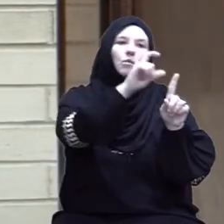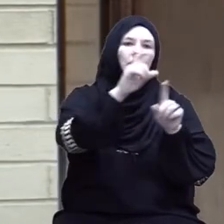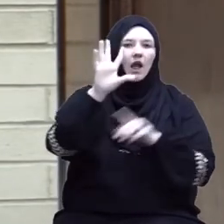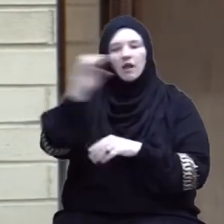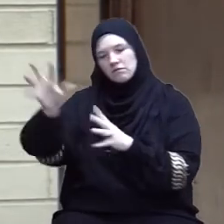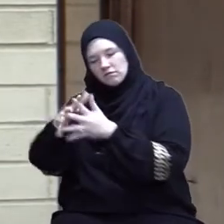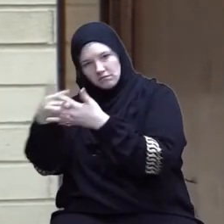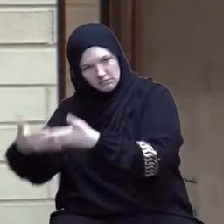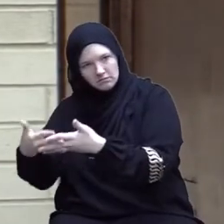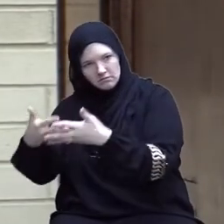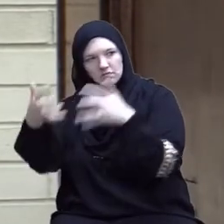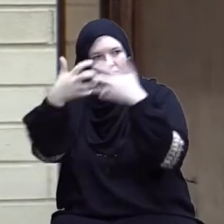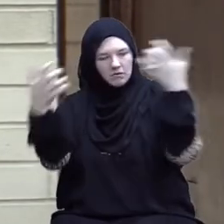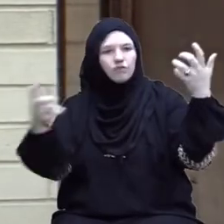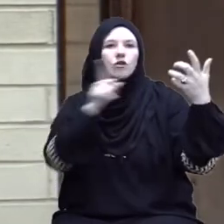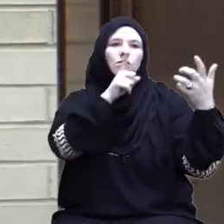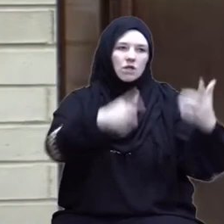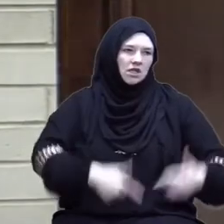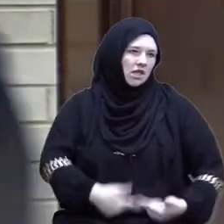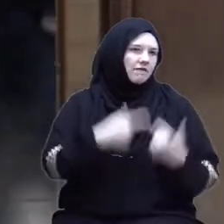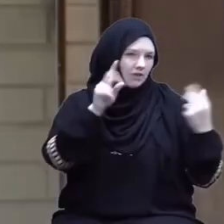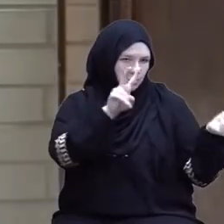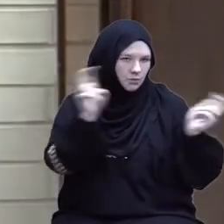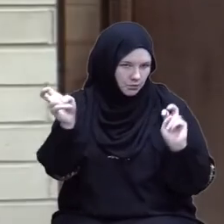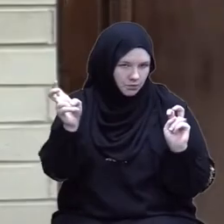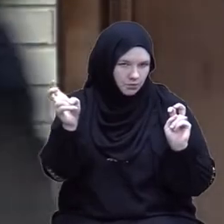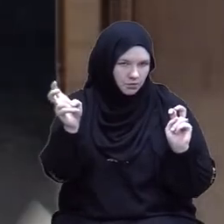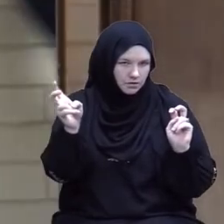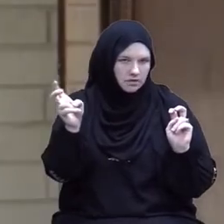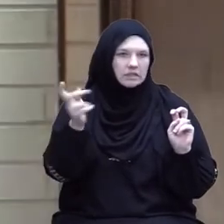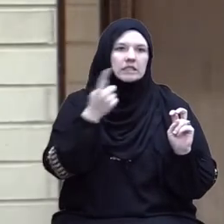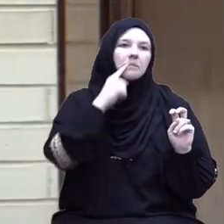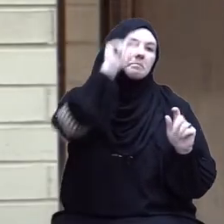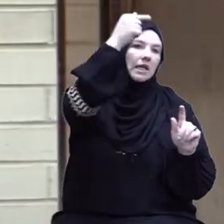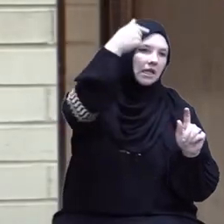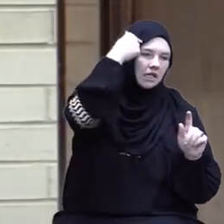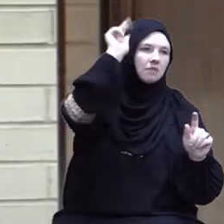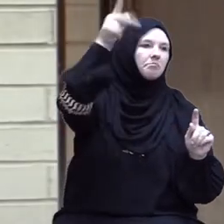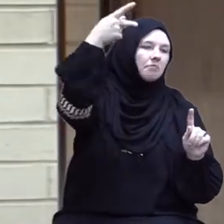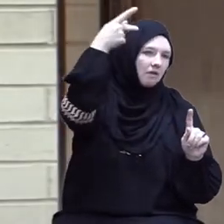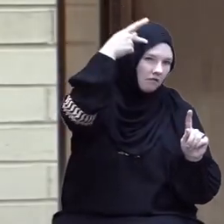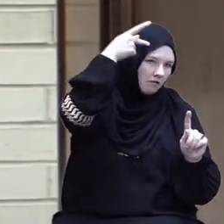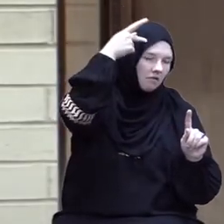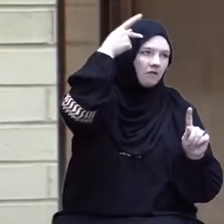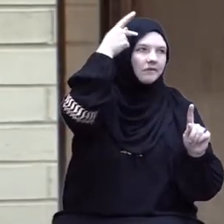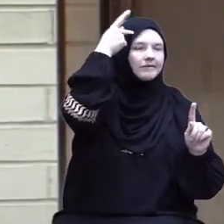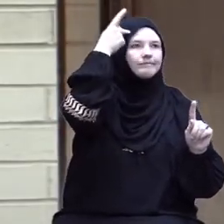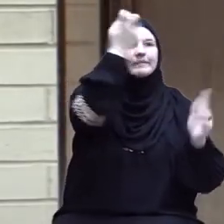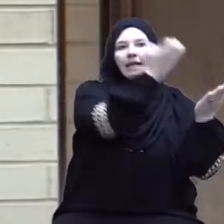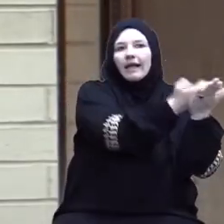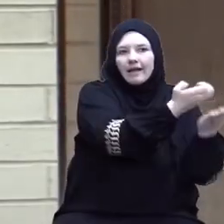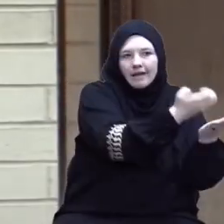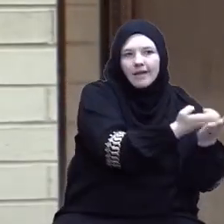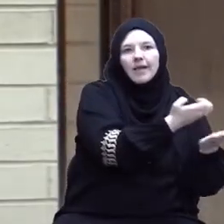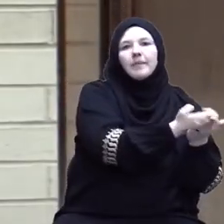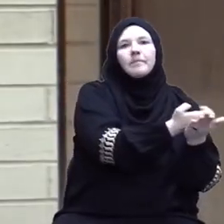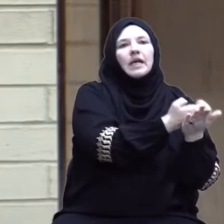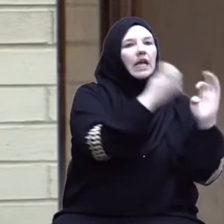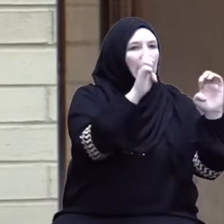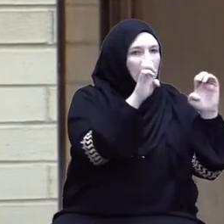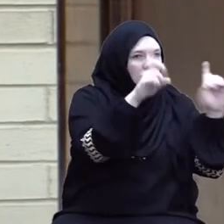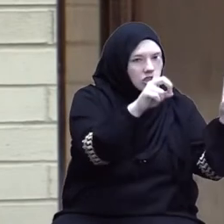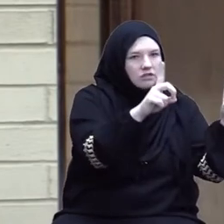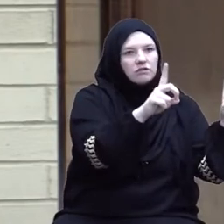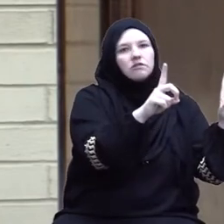Allah from real life issues, social issues, political issues, economic issues,